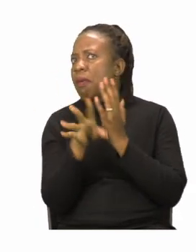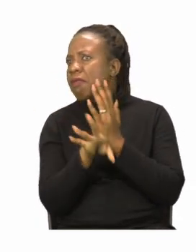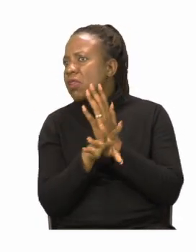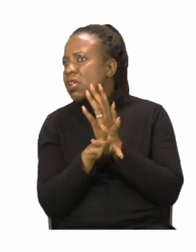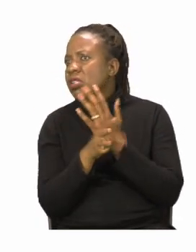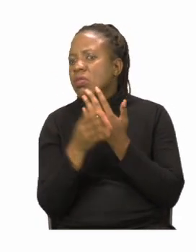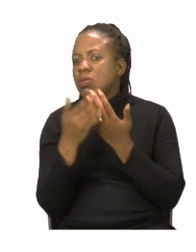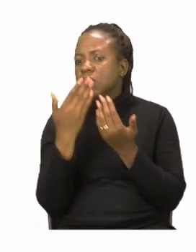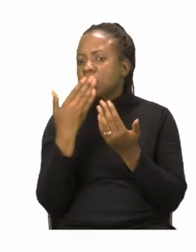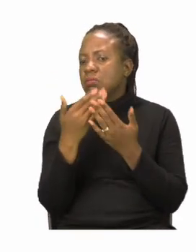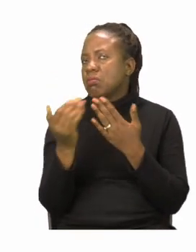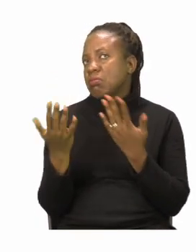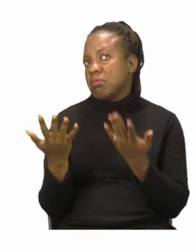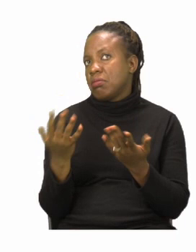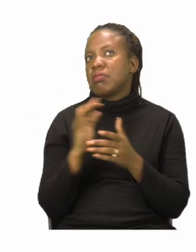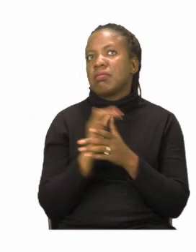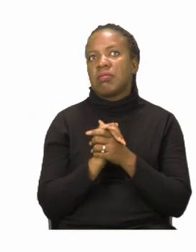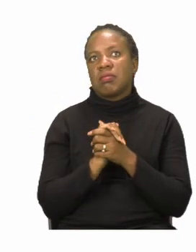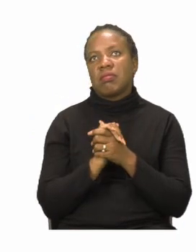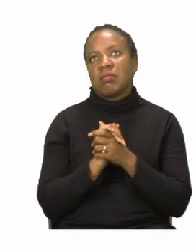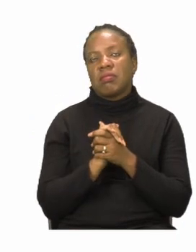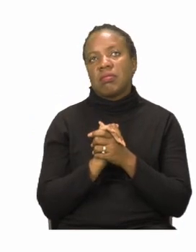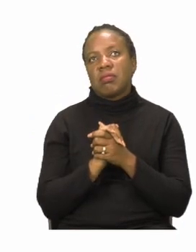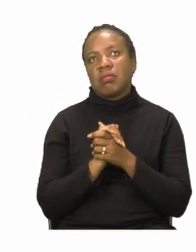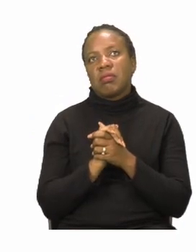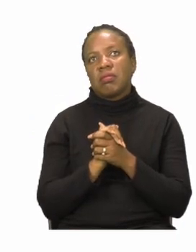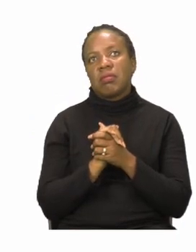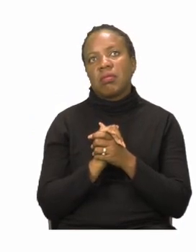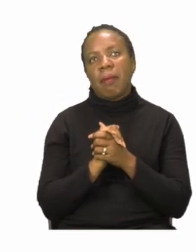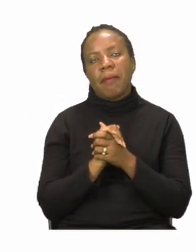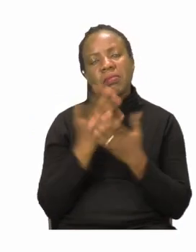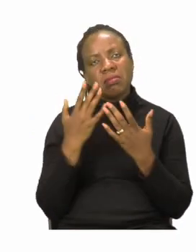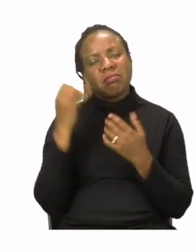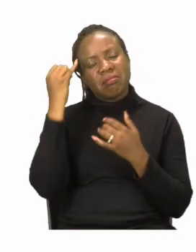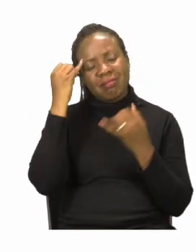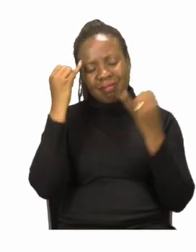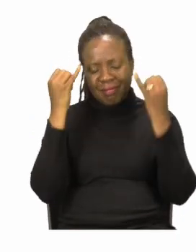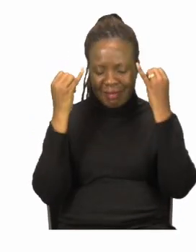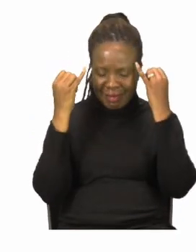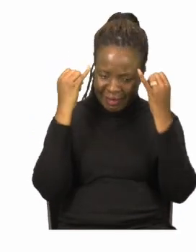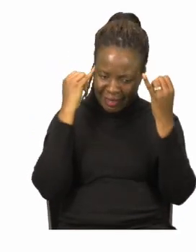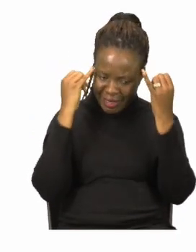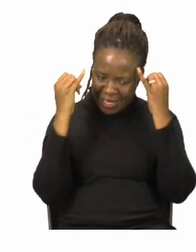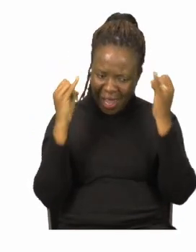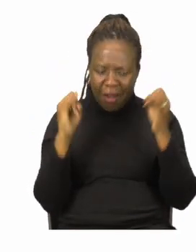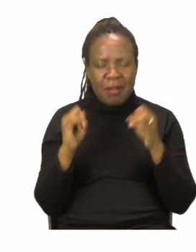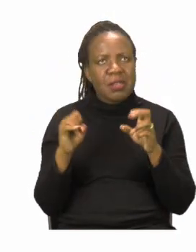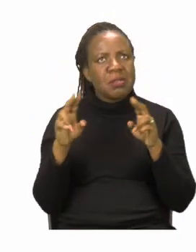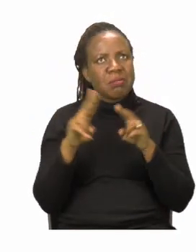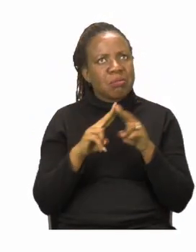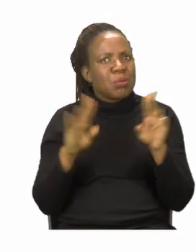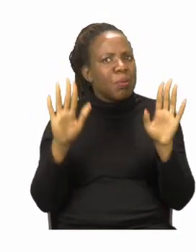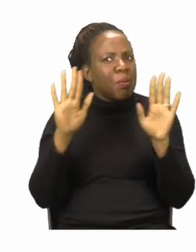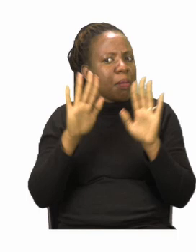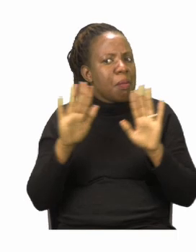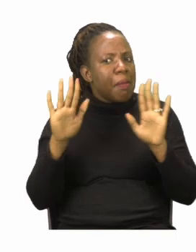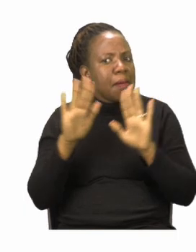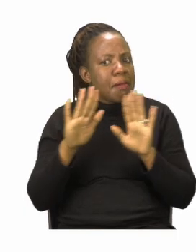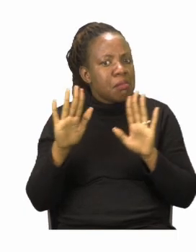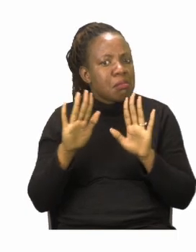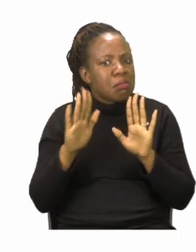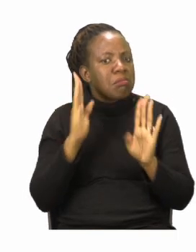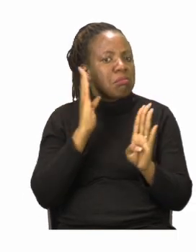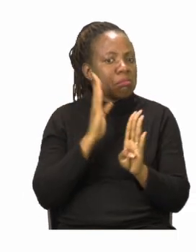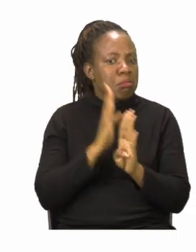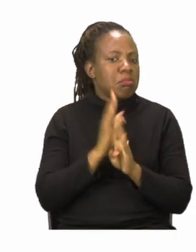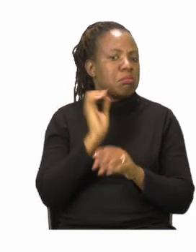like. You can be creative here, boys and girls. You can use all the colors that you think is necessary